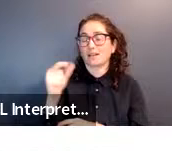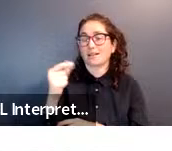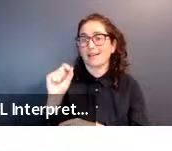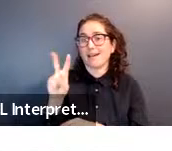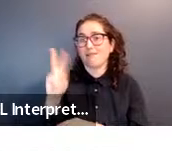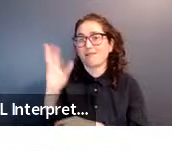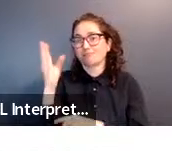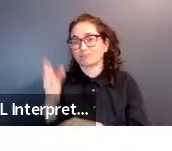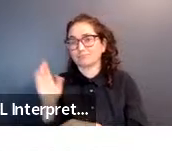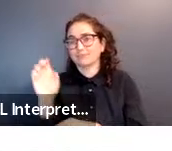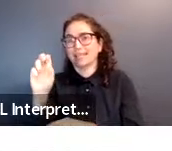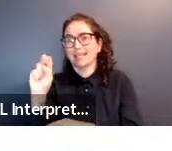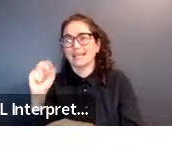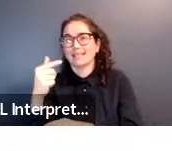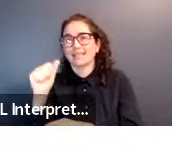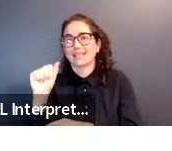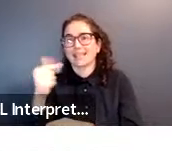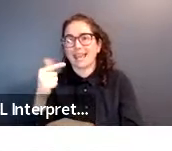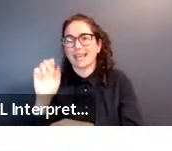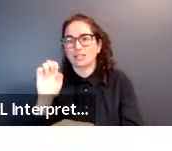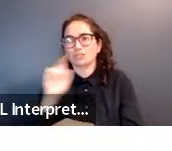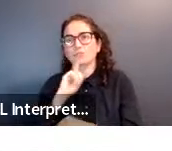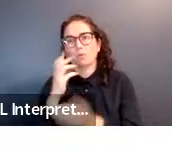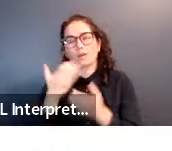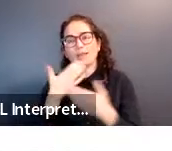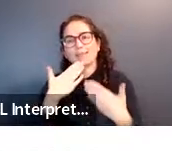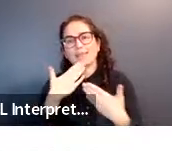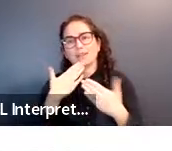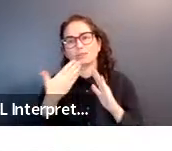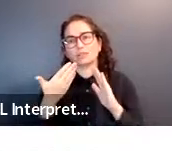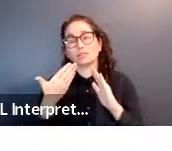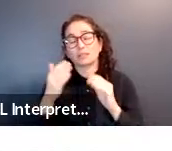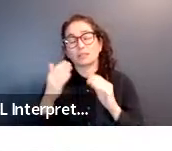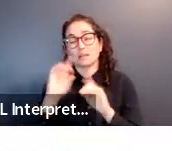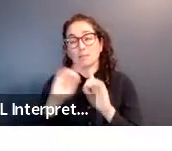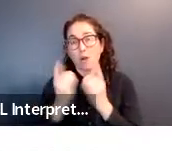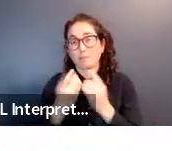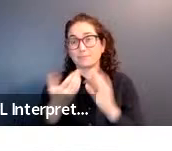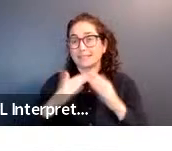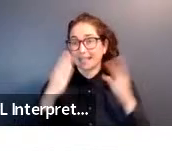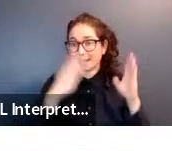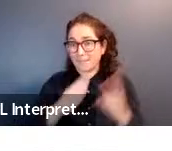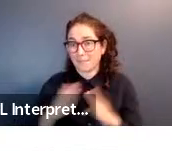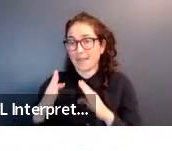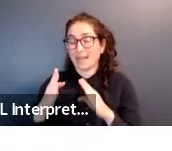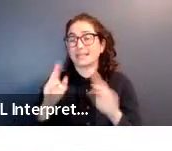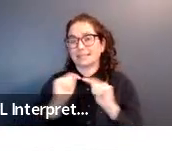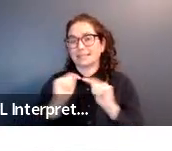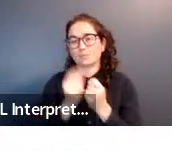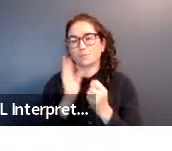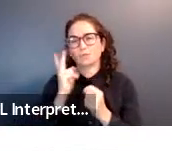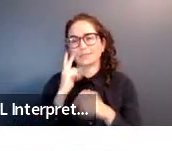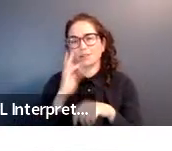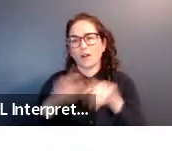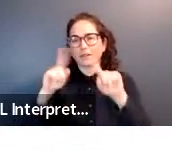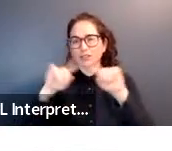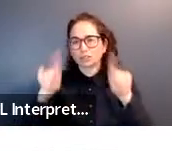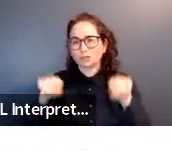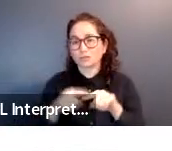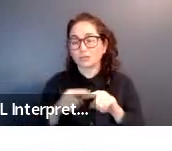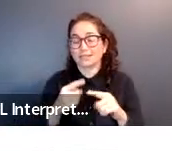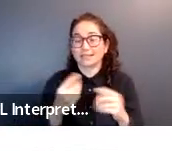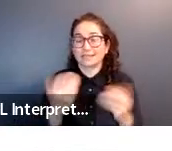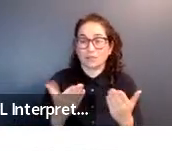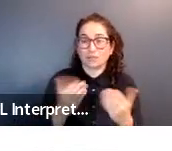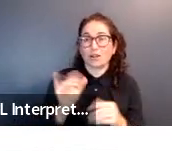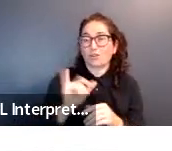nyc.gov/engage. I just want to give a really big thanks to the Department of City Planning team, those who you will see on the screen tonight, those behind the